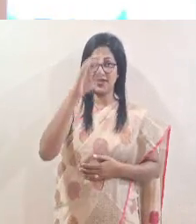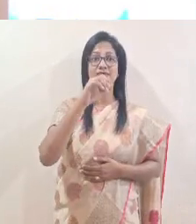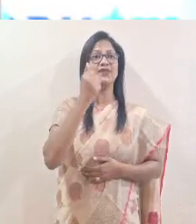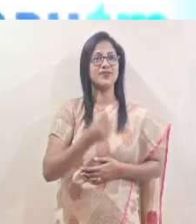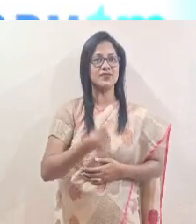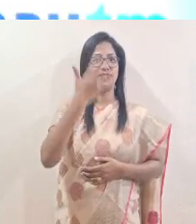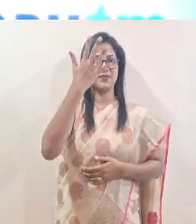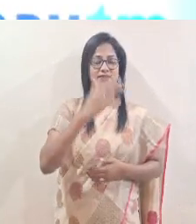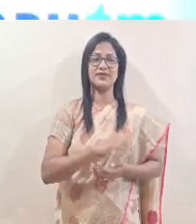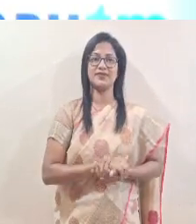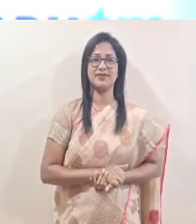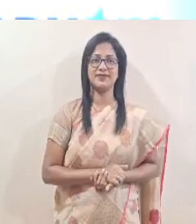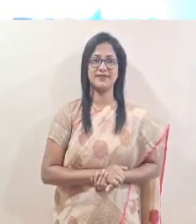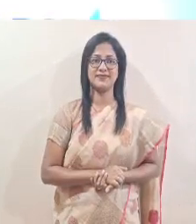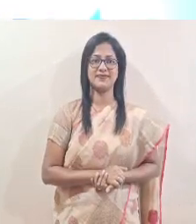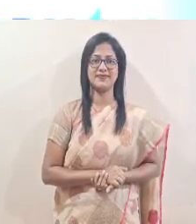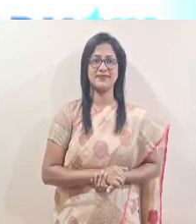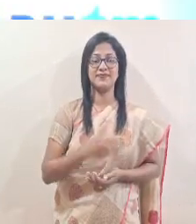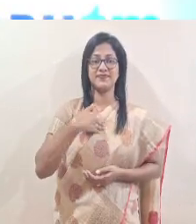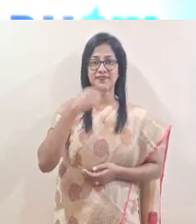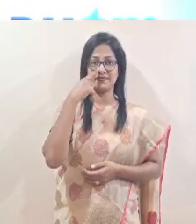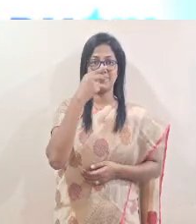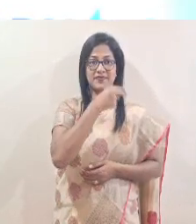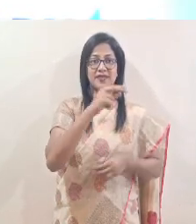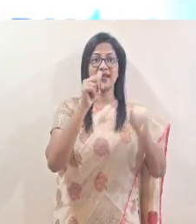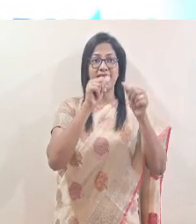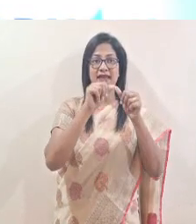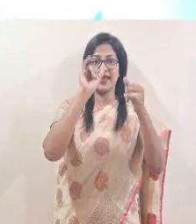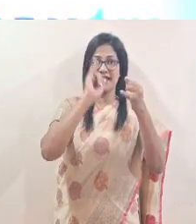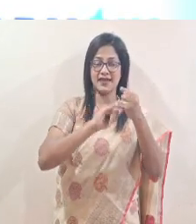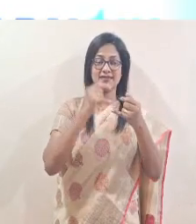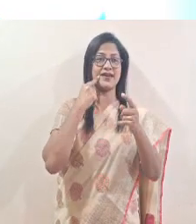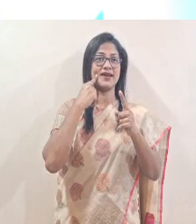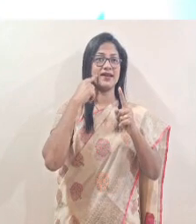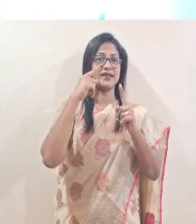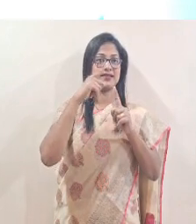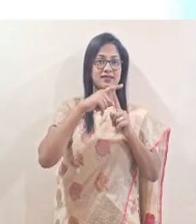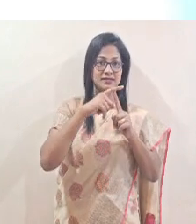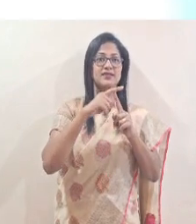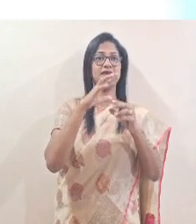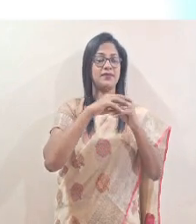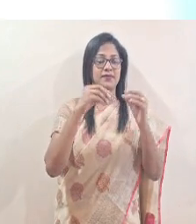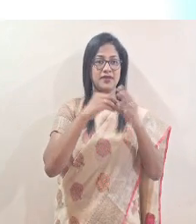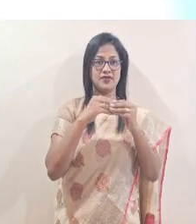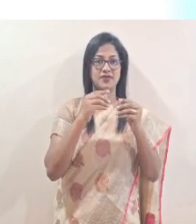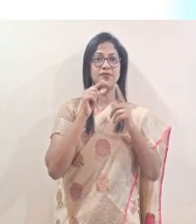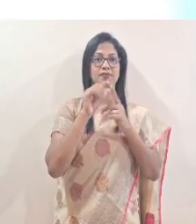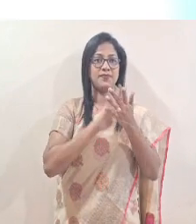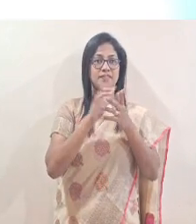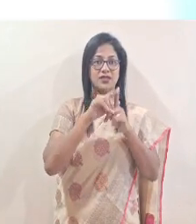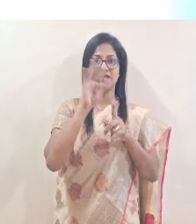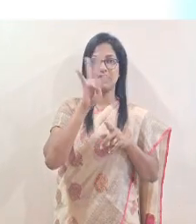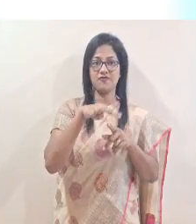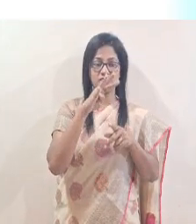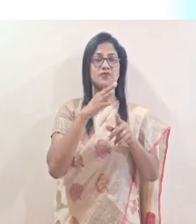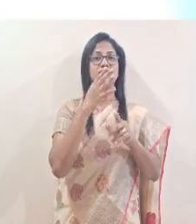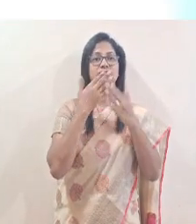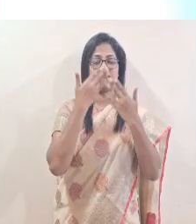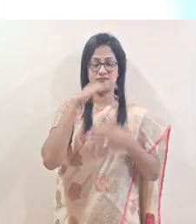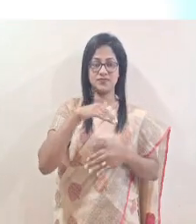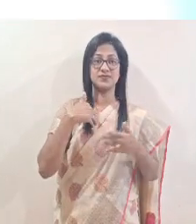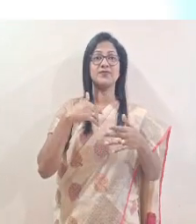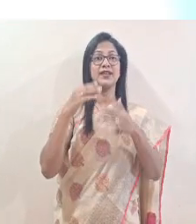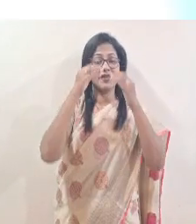Hello, yeah, good morning. So I'm Almas Siddiqui from IIC Bangalore, PhD 4th year student. So my topic is on